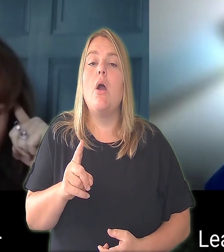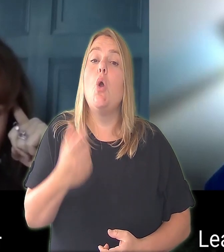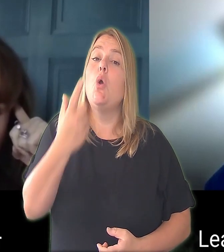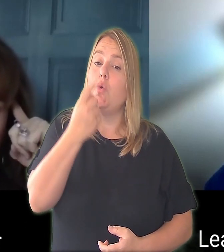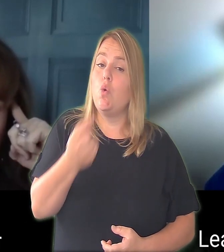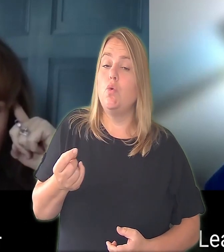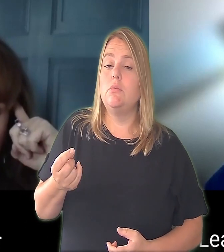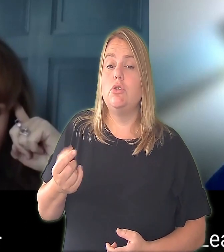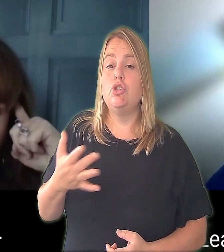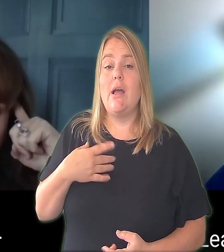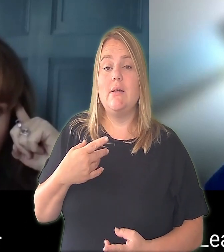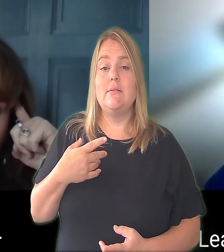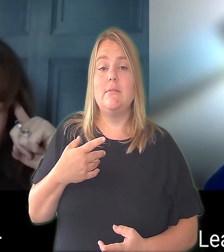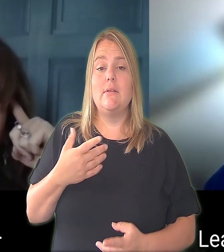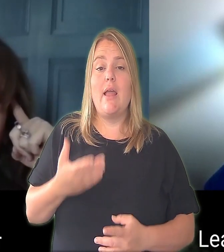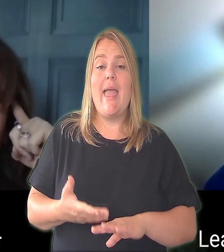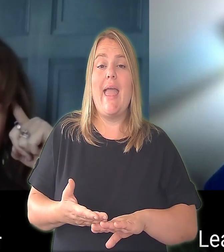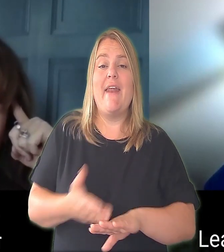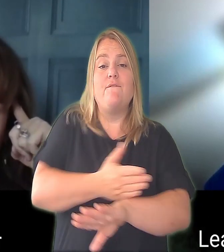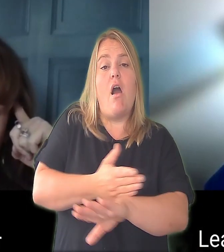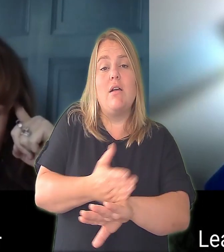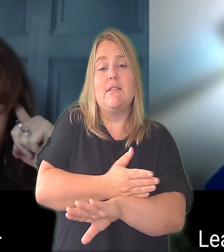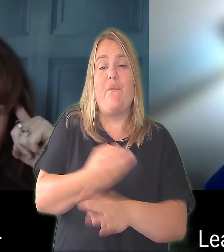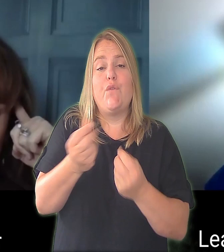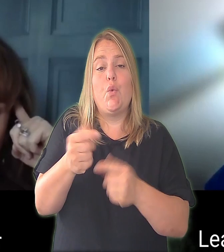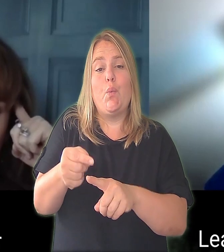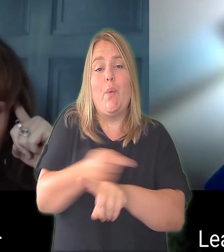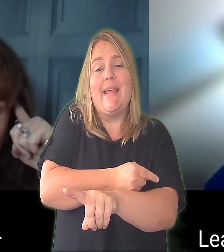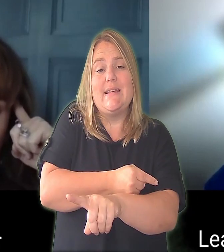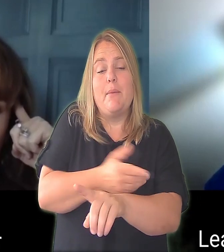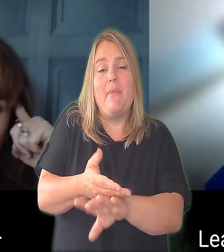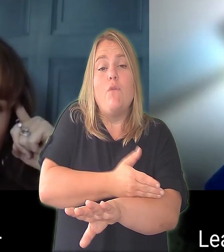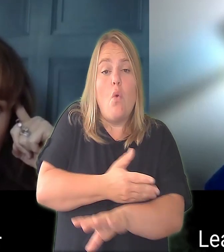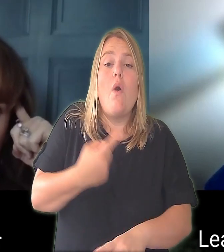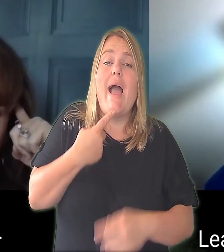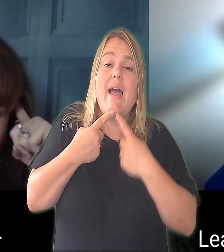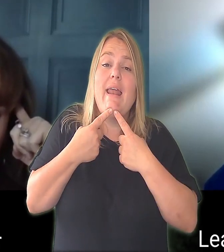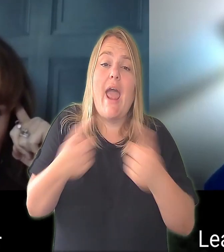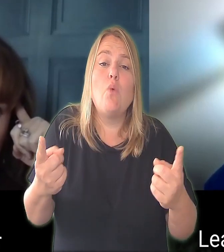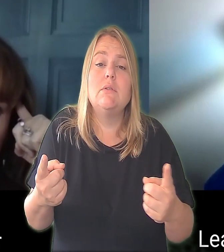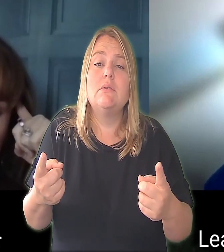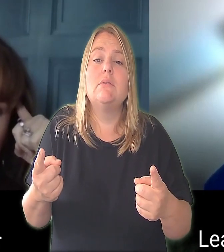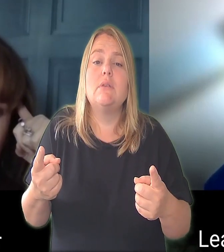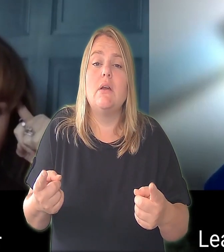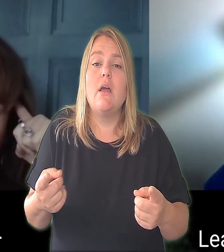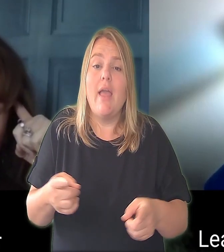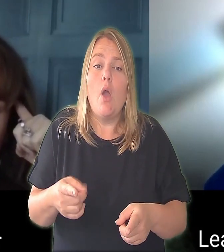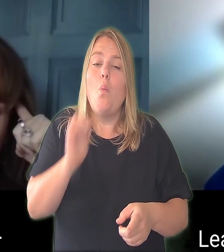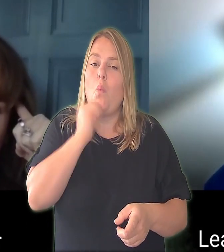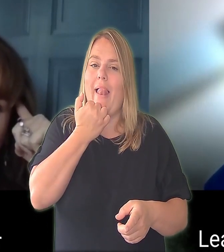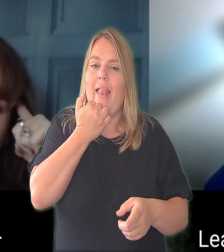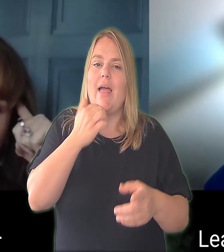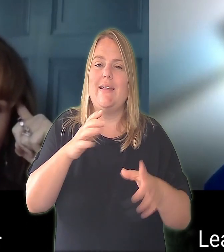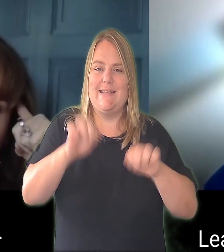week that we'll be moving the seats around, you know, in all the weeks before the carol service. That way everyone will know, and anyone who needs a